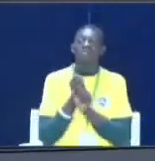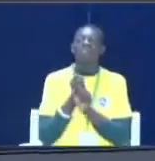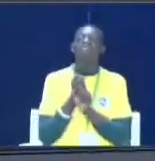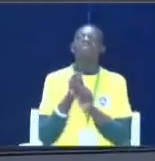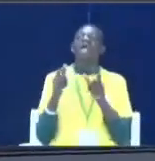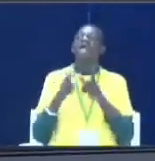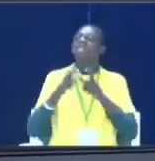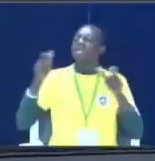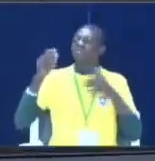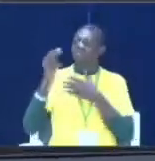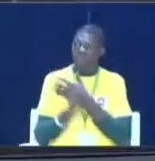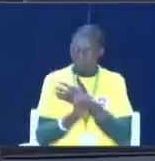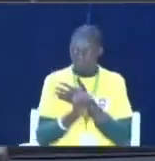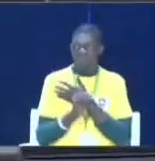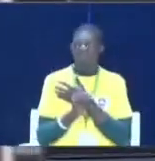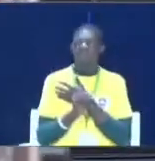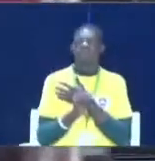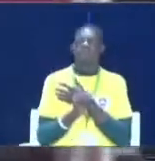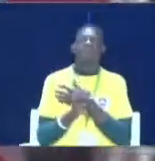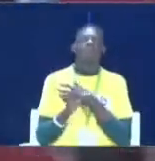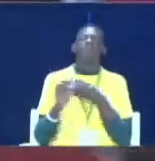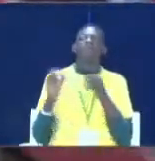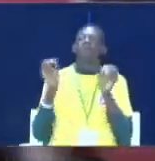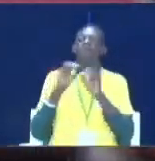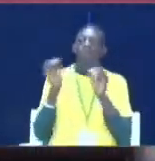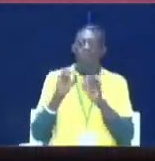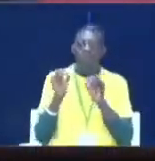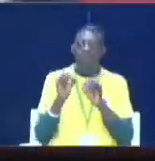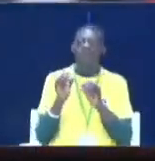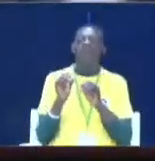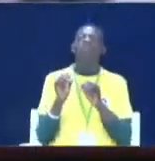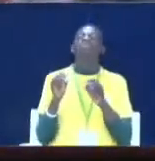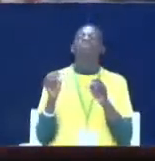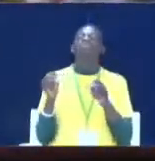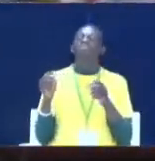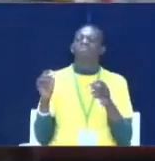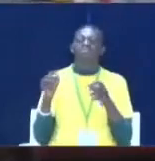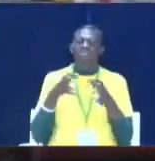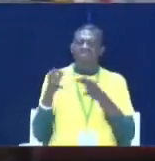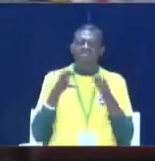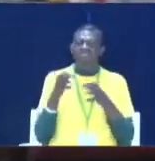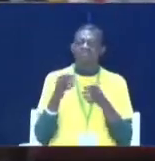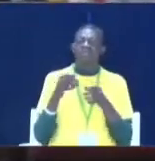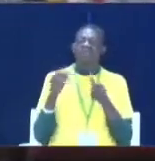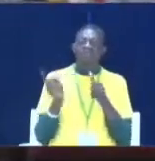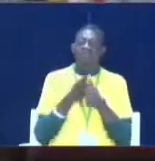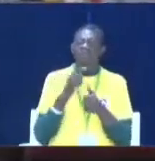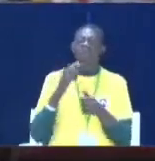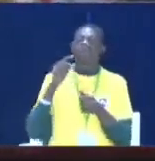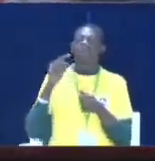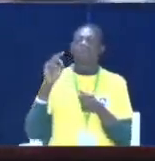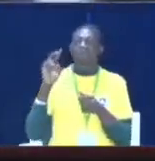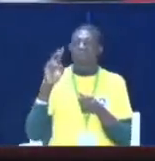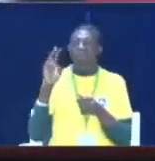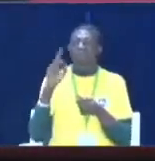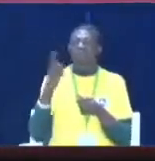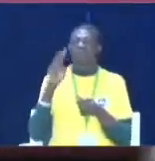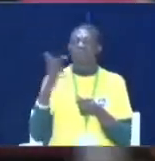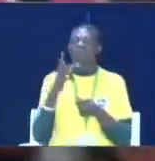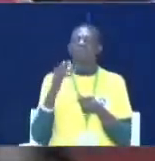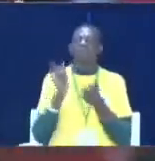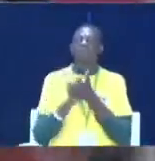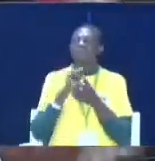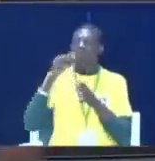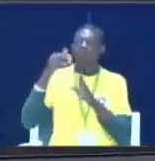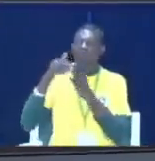significant enlargement. There is no gainsay about it. You will not mention first two churches in the world today, and you will not mention, if